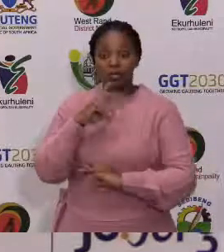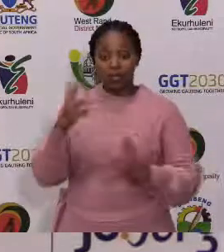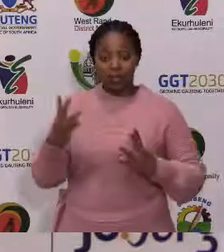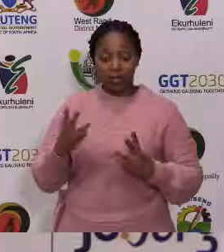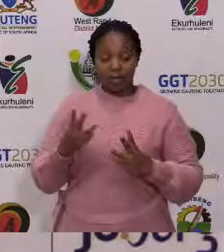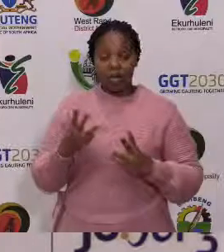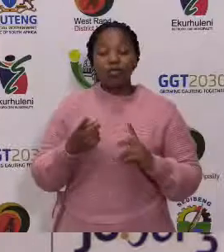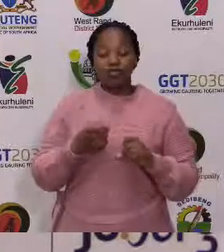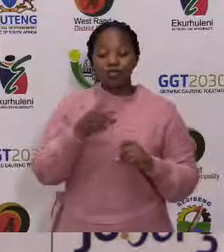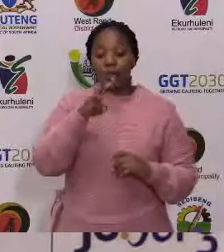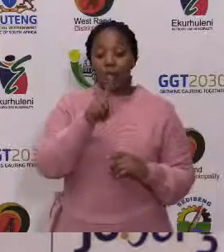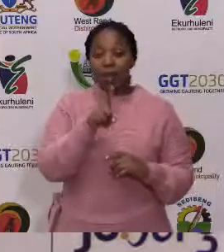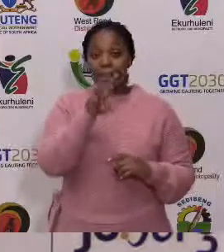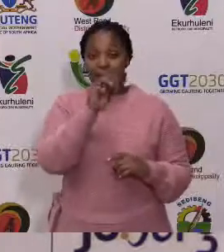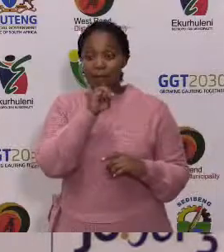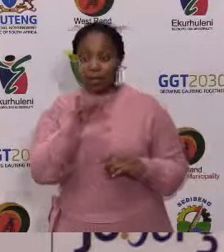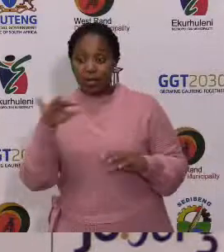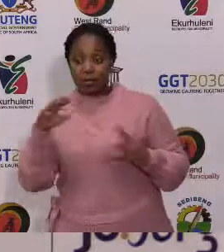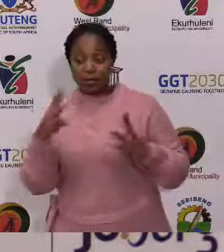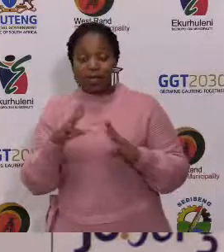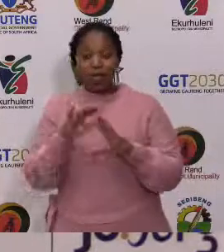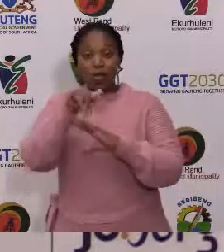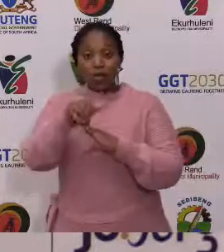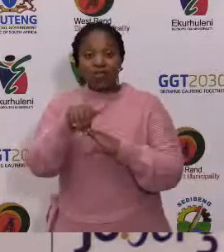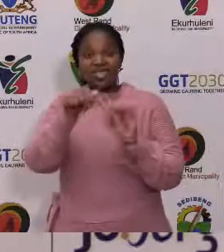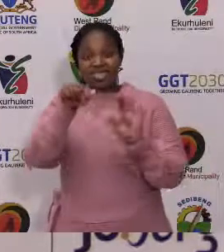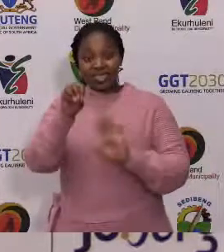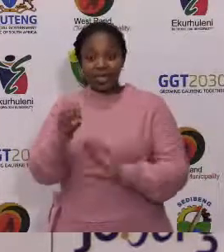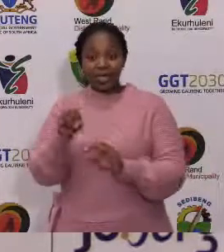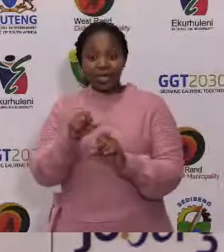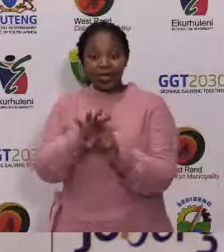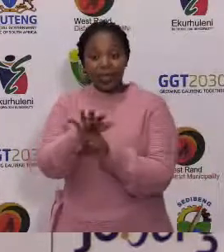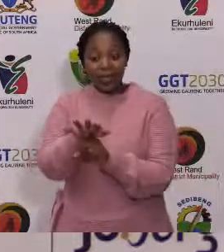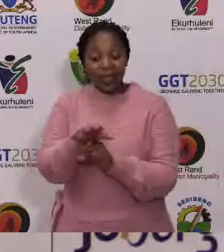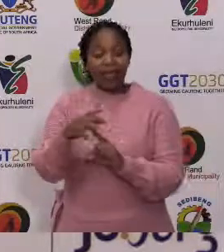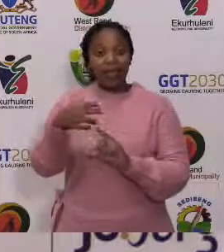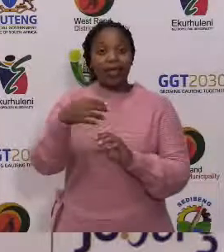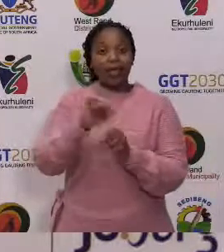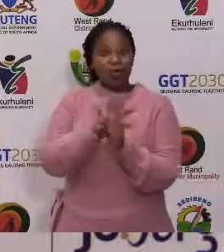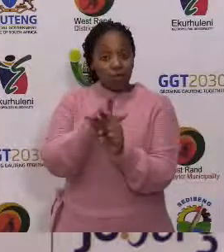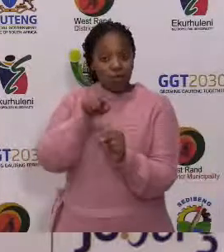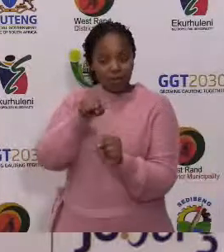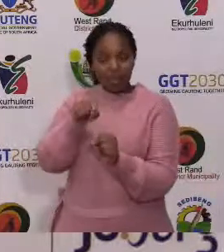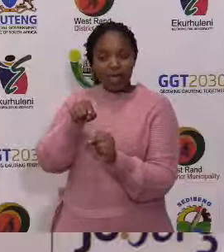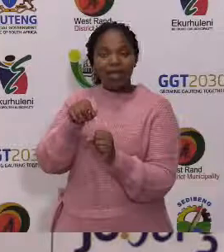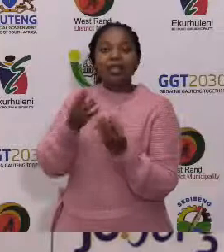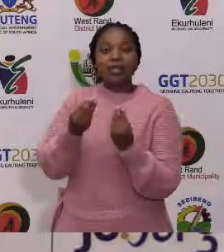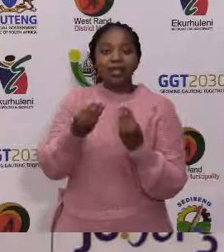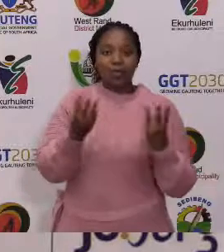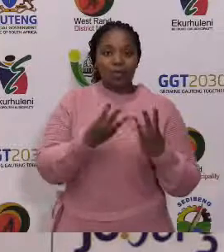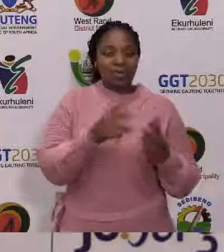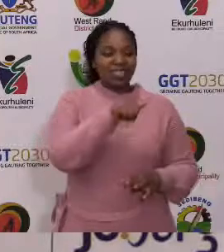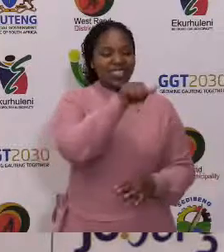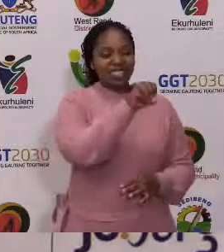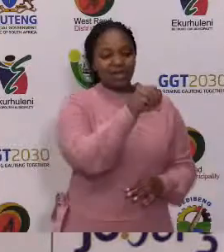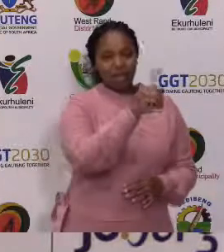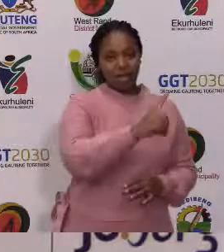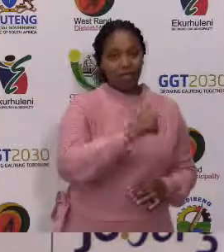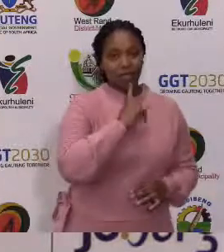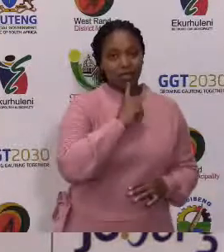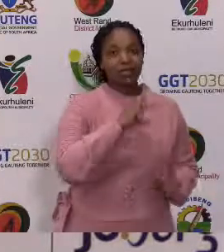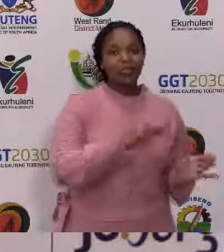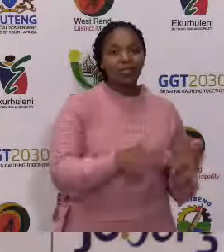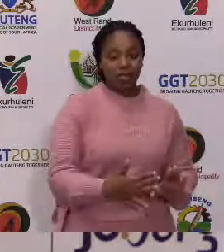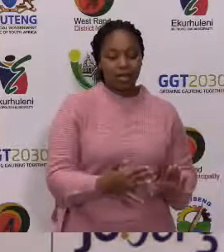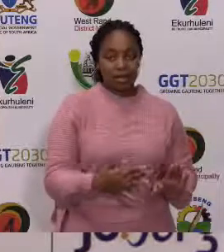million people over the age of 60 get infected with the virus, the number of people that will die is 60,000. If 1